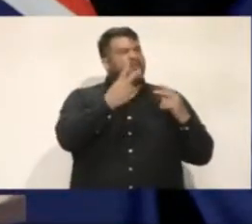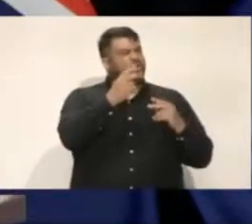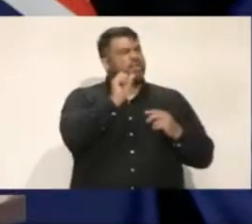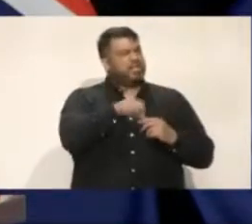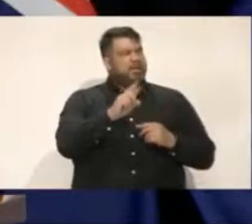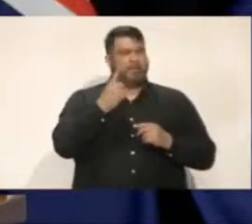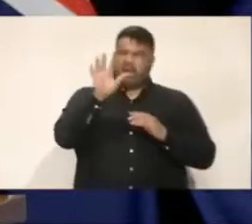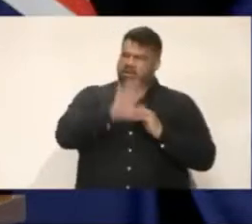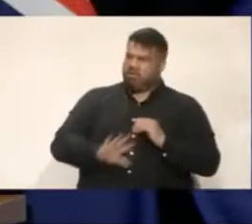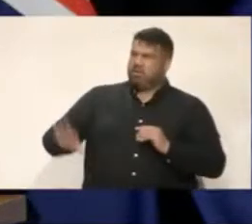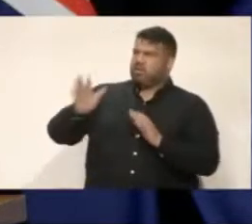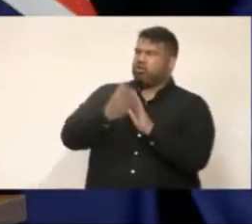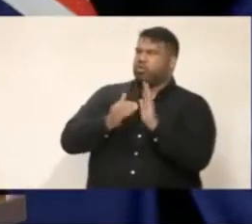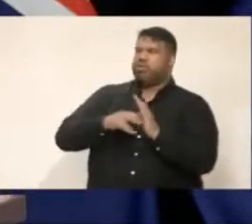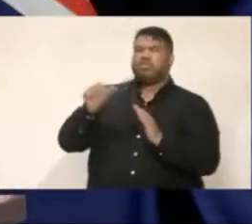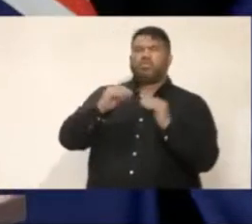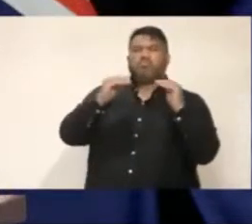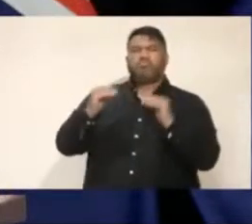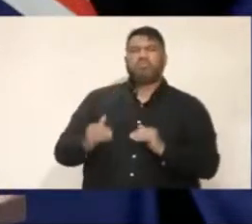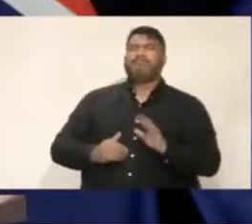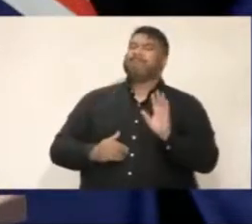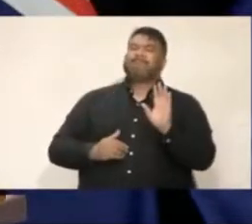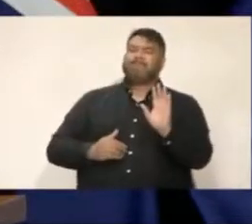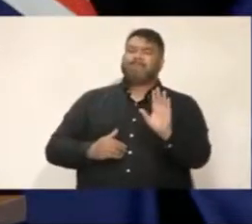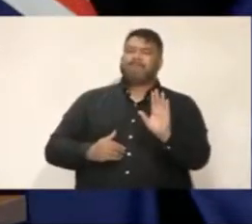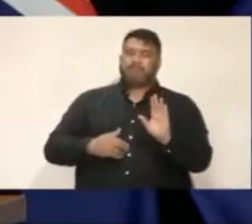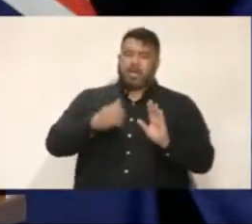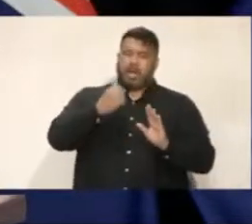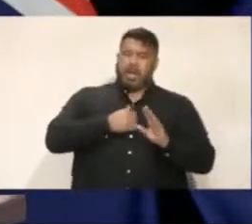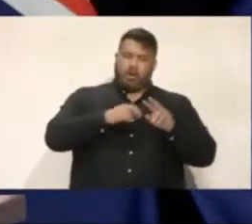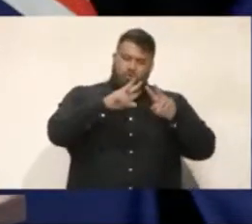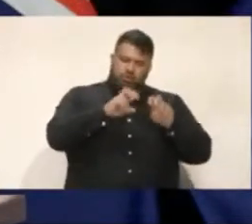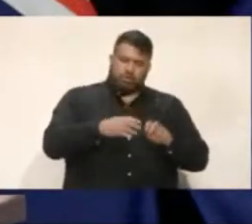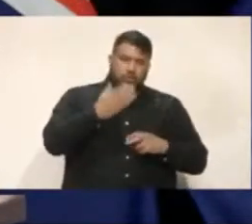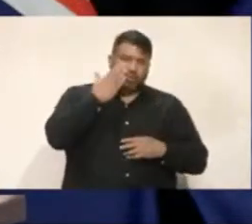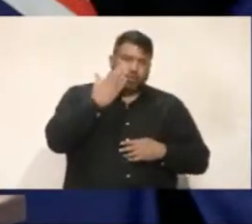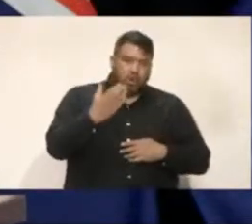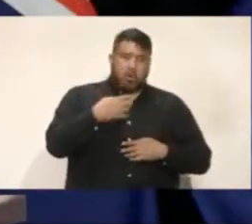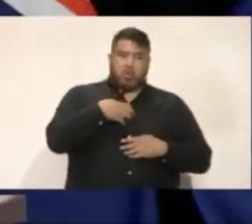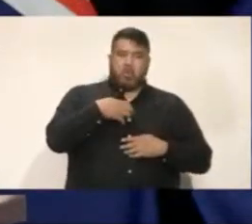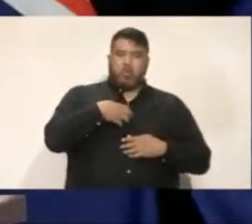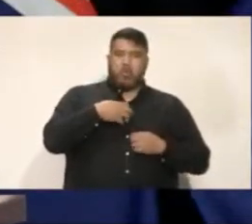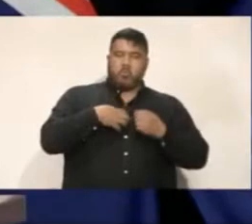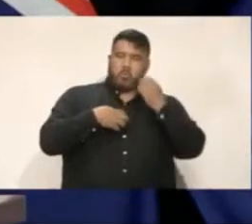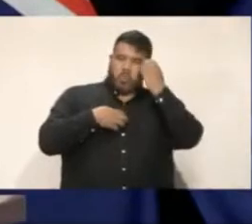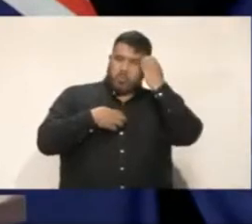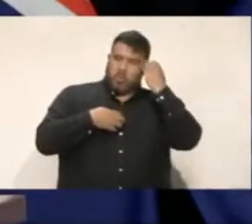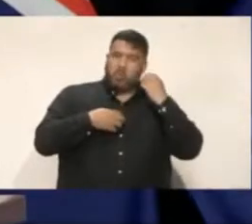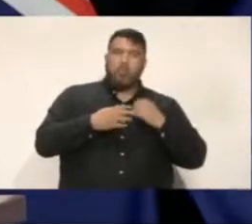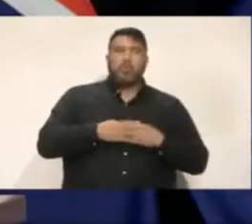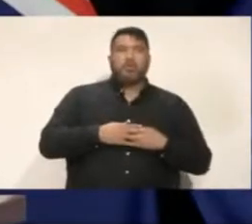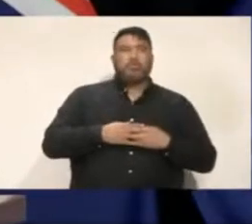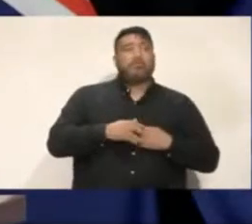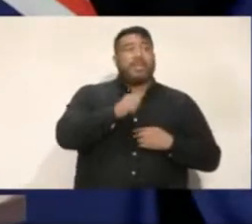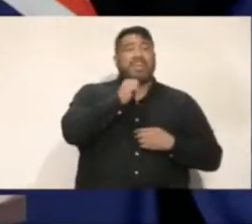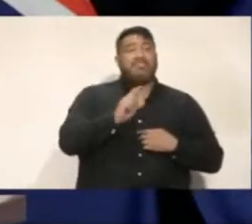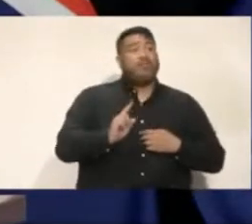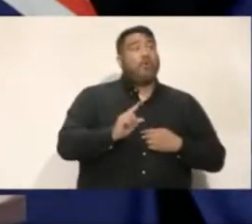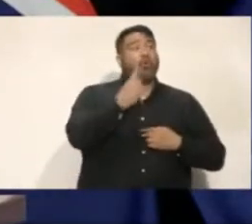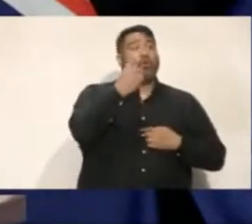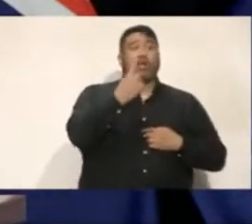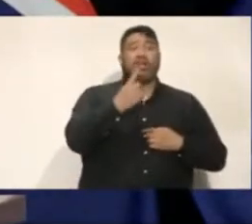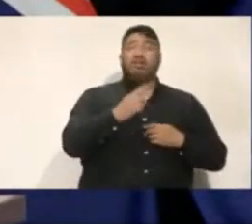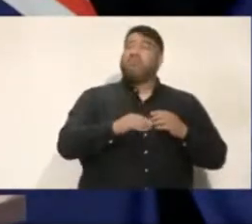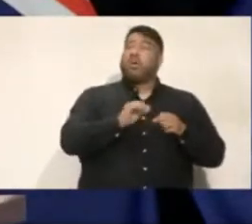decided today. Early modelling suggests that even if cases had stopped appearing altogether several days